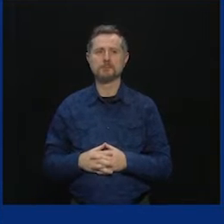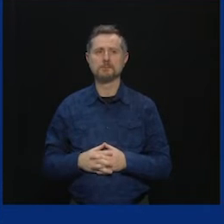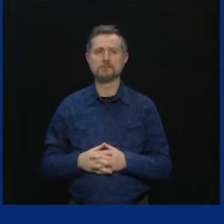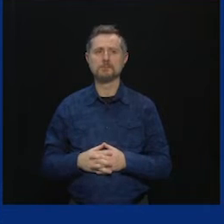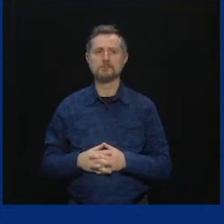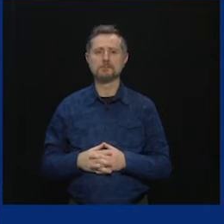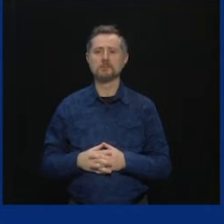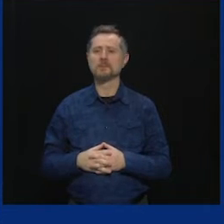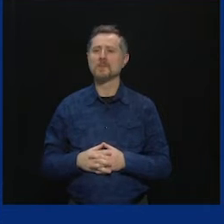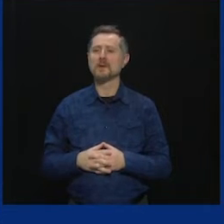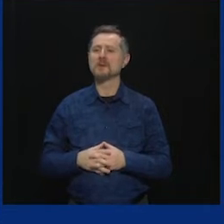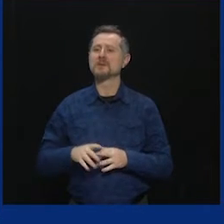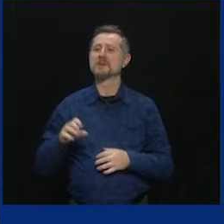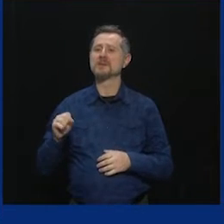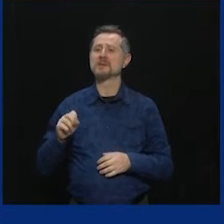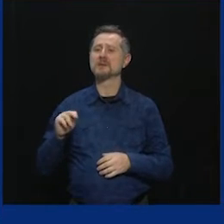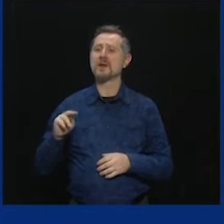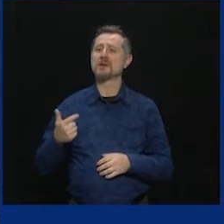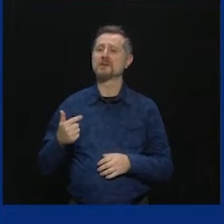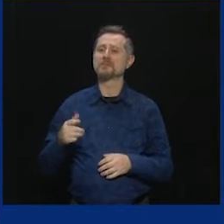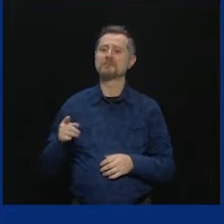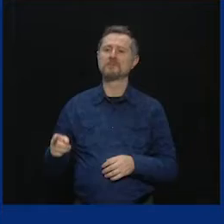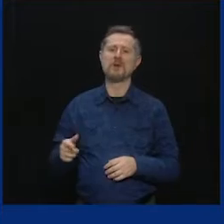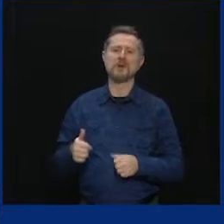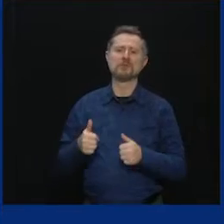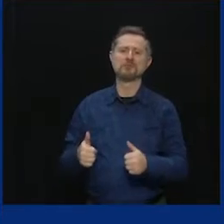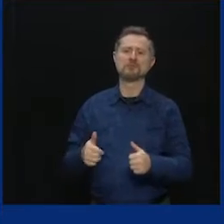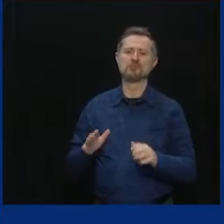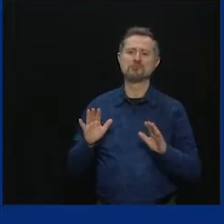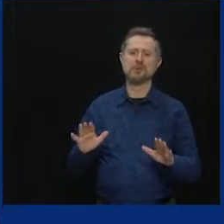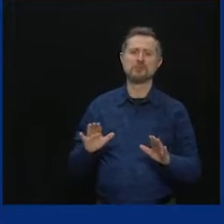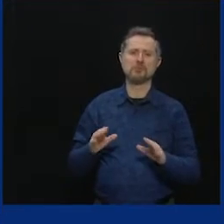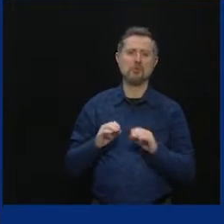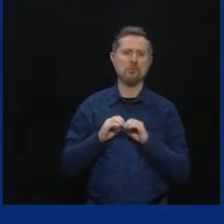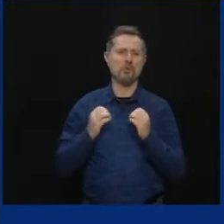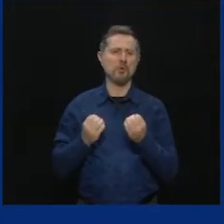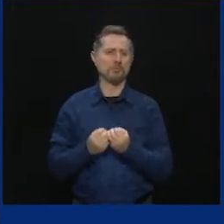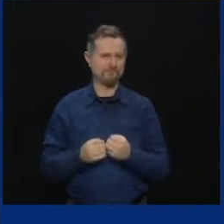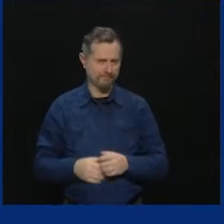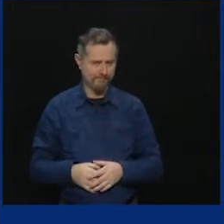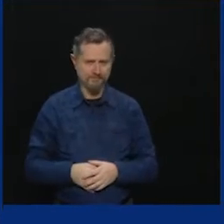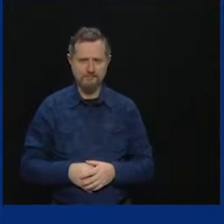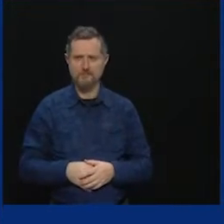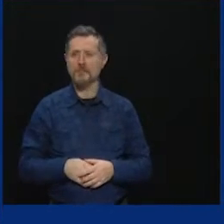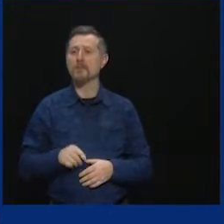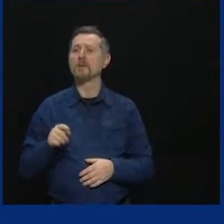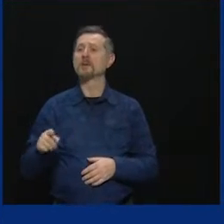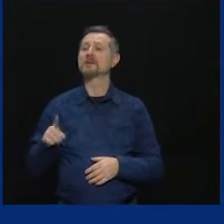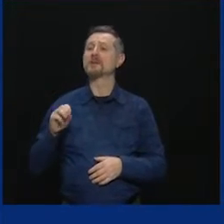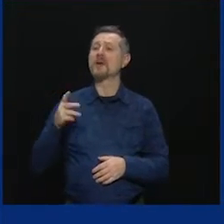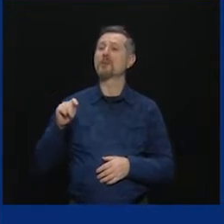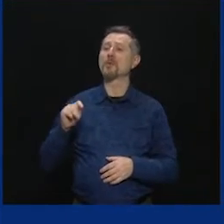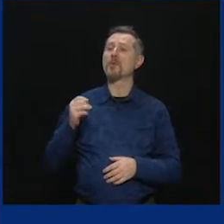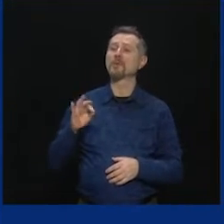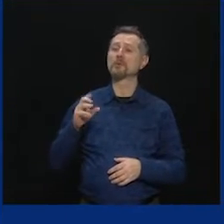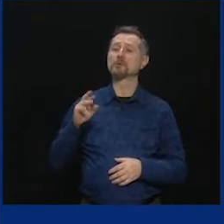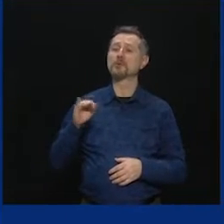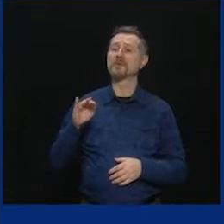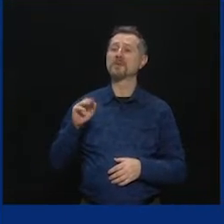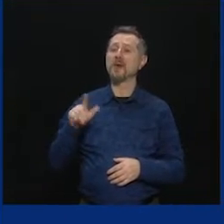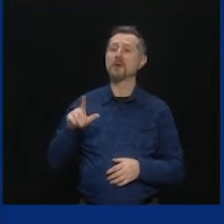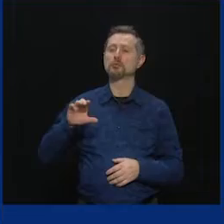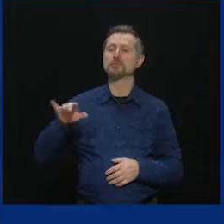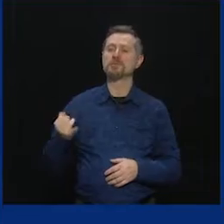SNUG is a great organization, a grand organization, and the Department of Criminal Justice, along with other programs